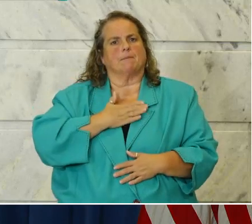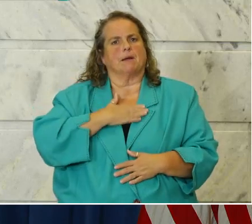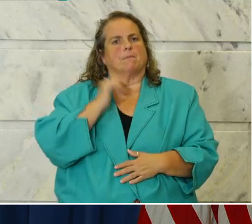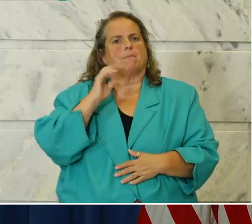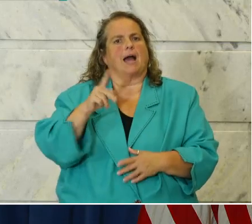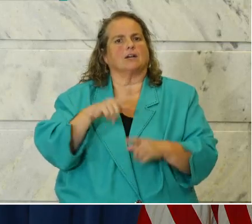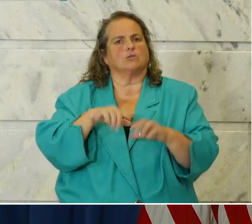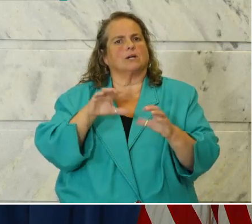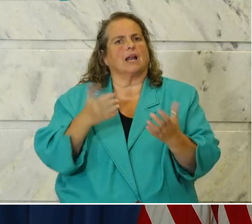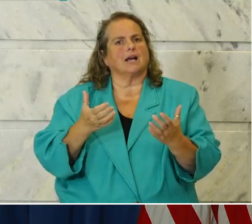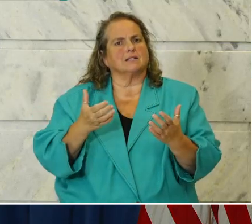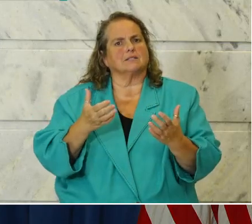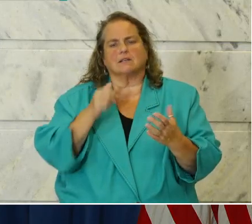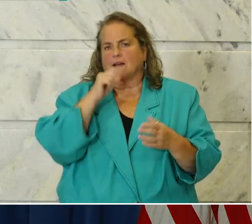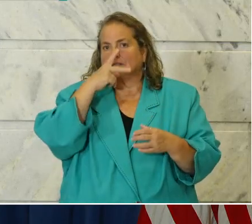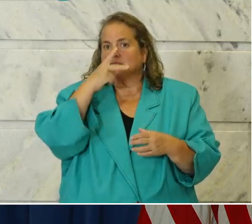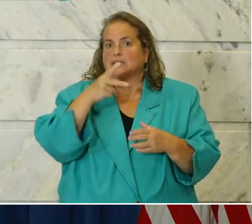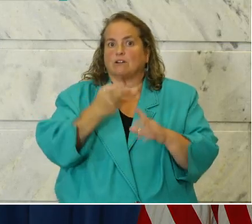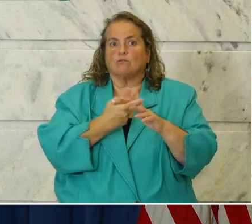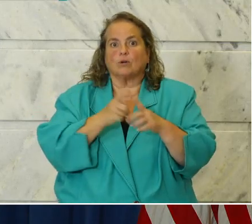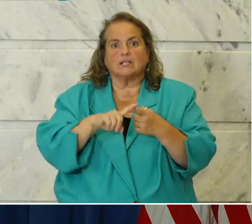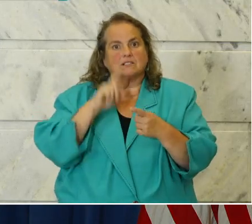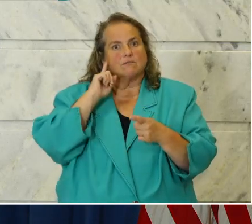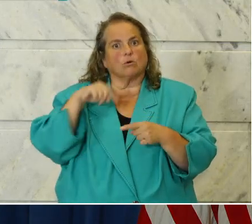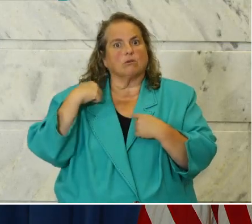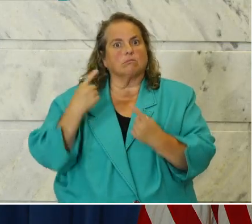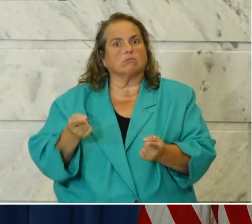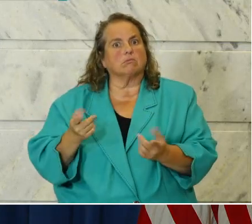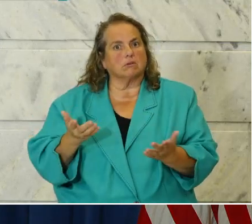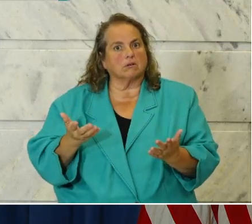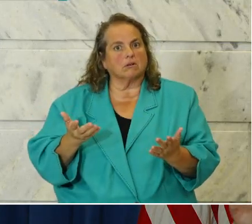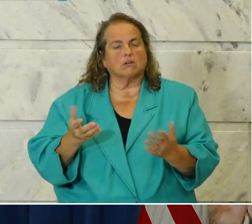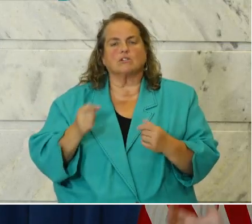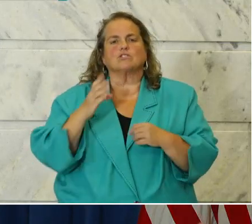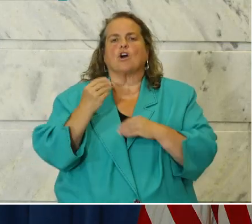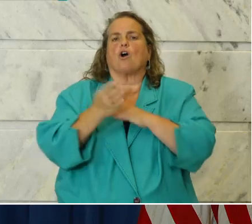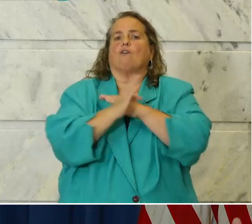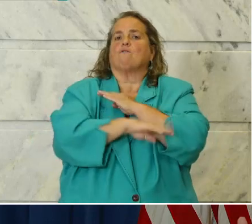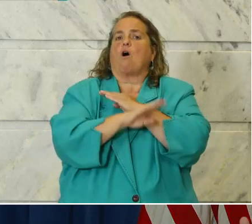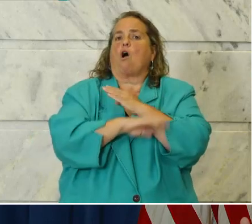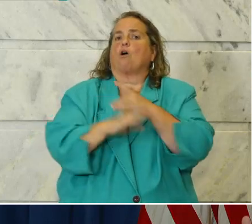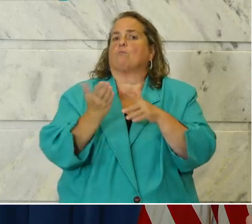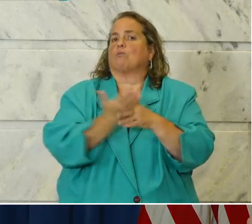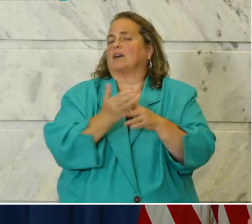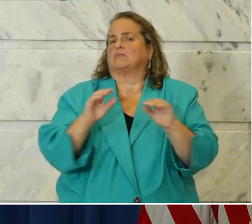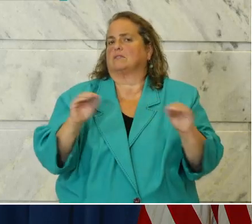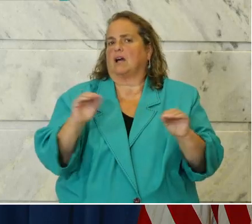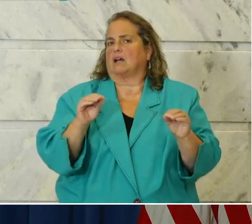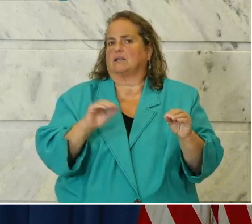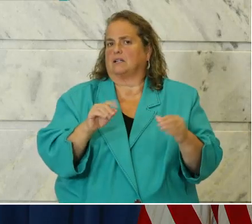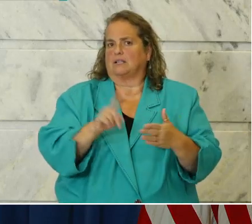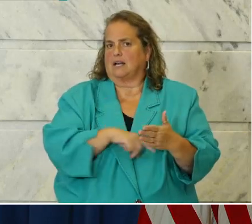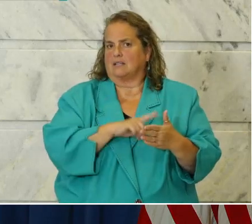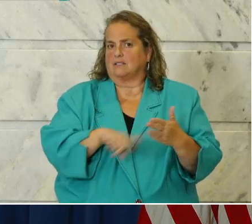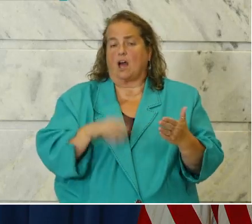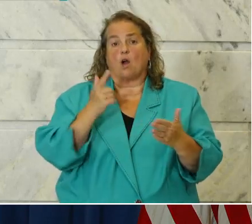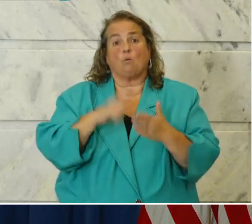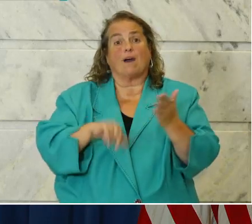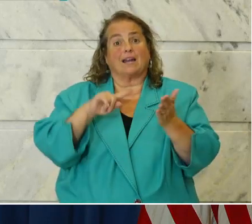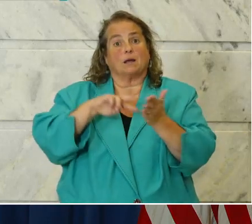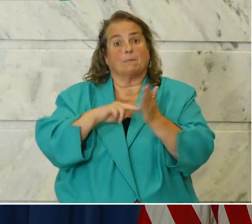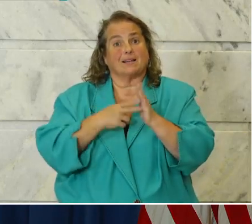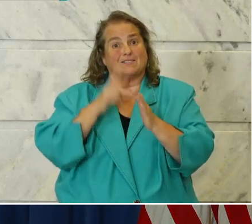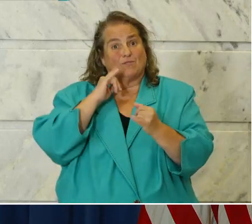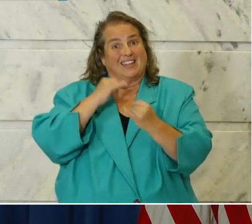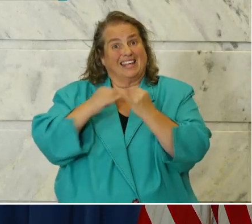seen their friends for as long. And what it means at the end of the school year, I think we should discuss too.